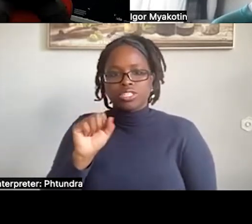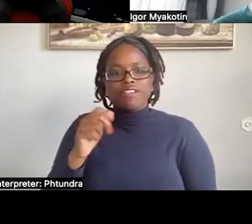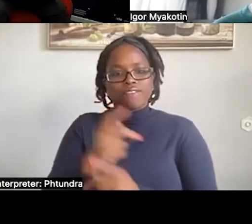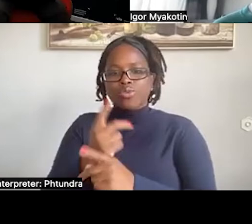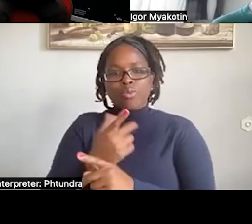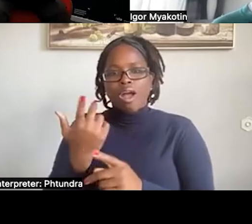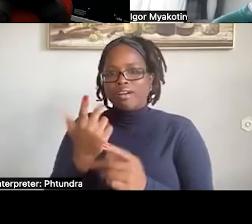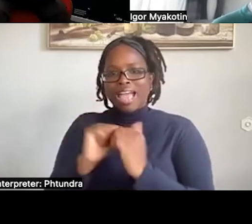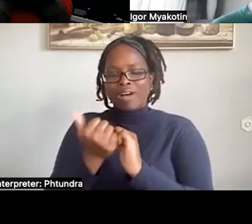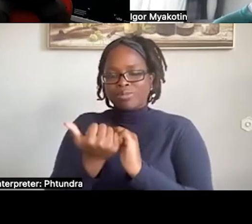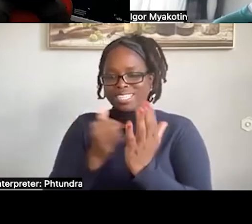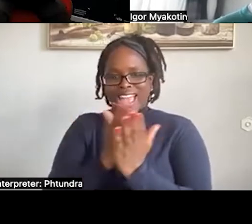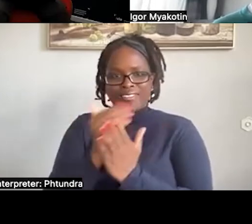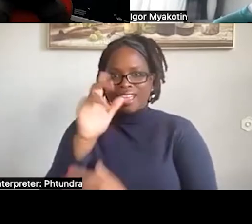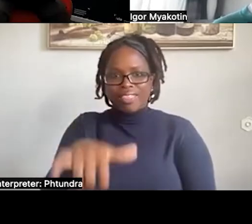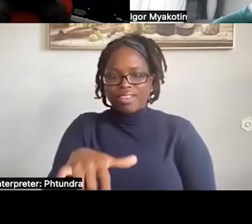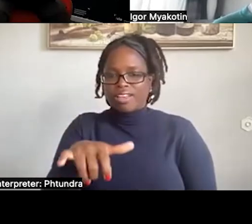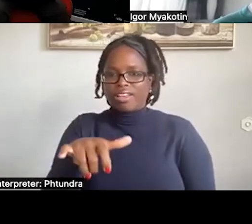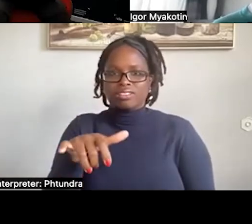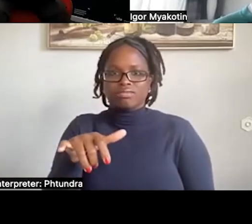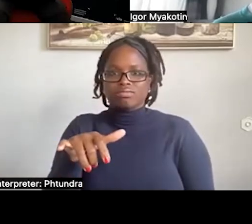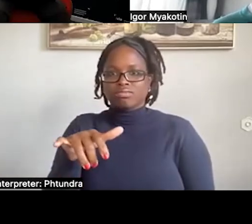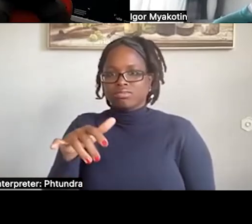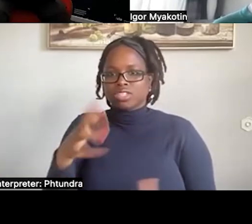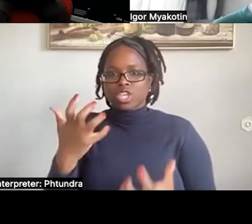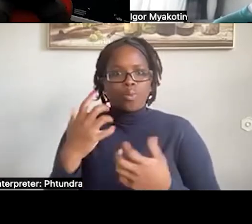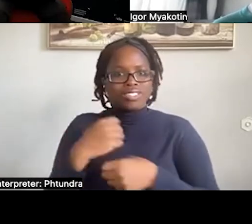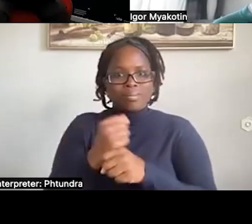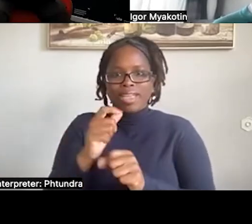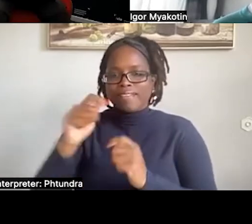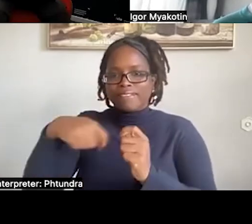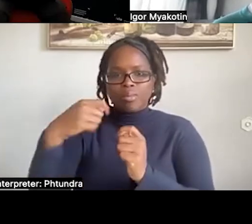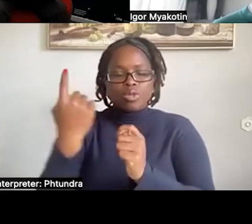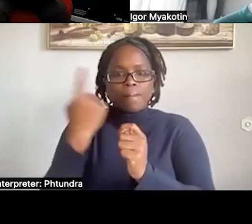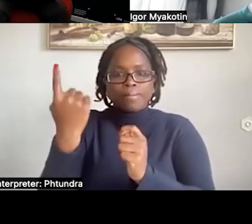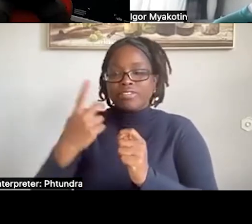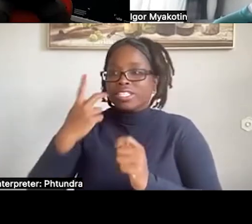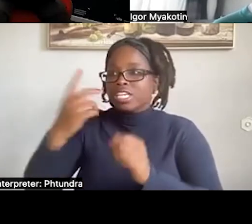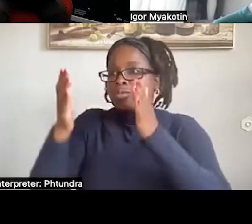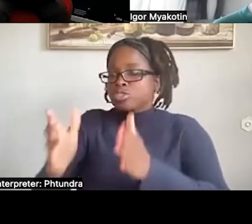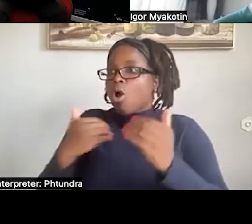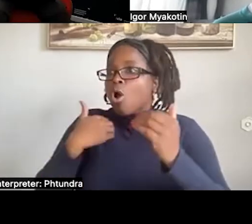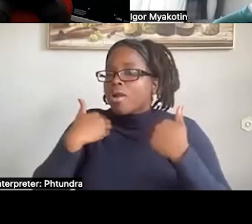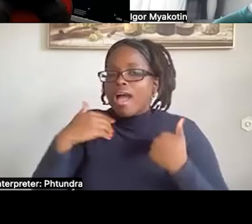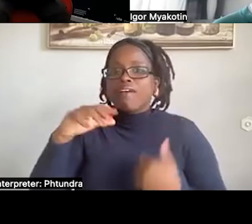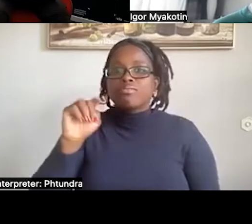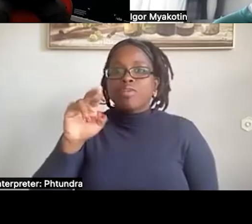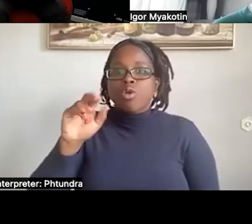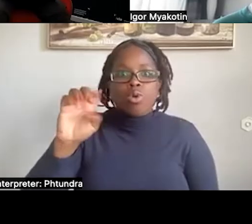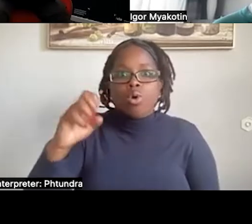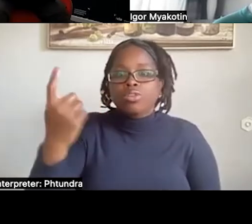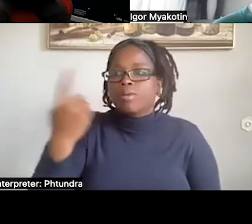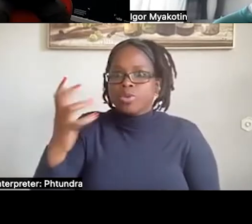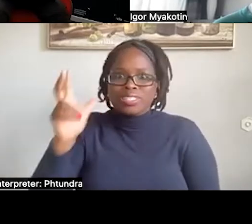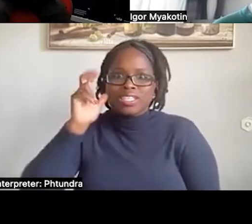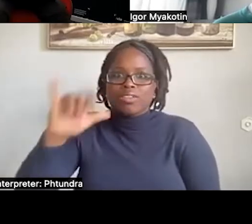miracle, but he wants to make a film about it. And if you must adapt to 2 years of production,